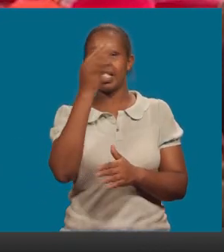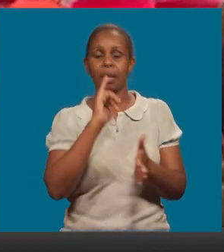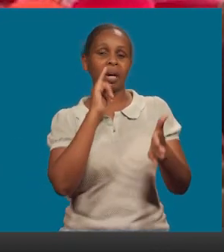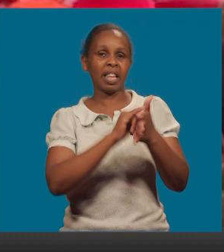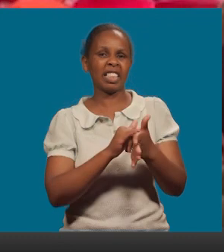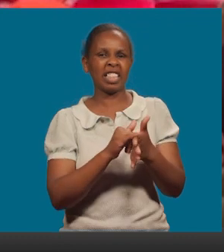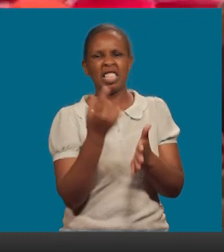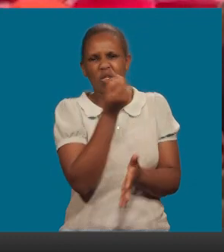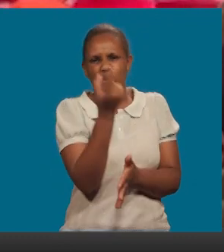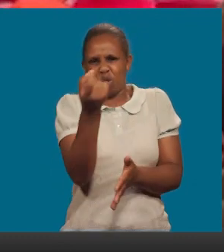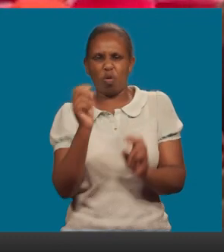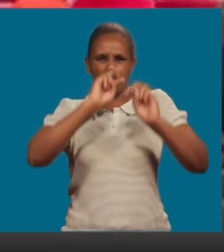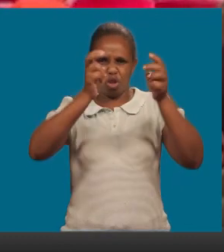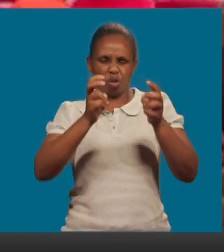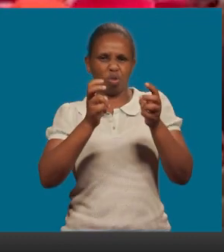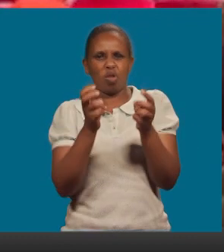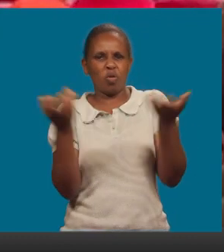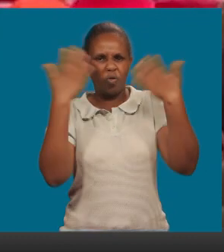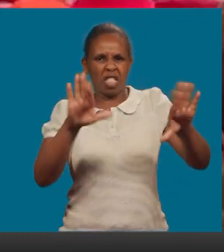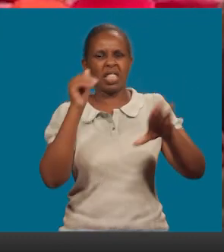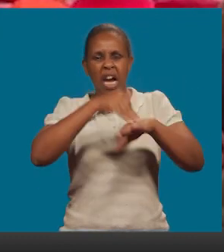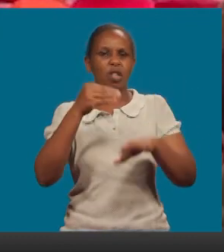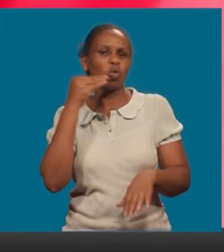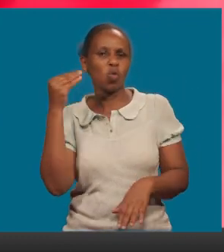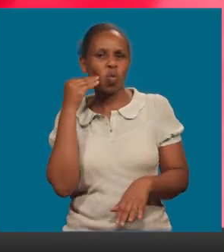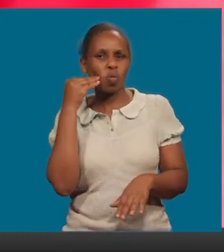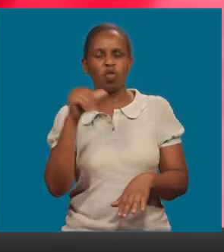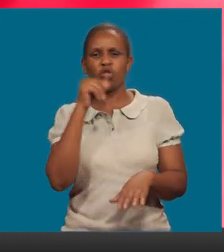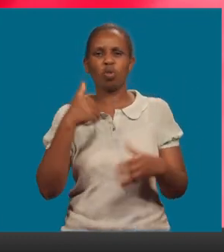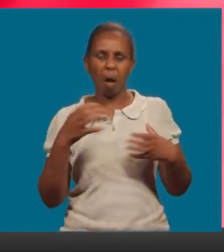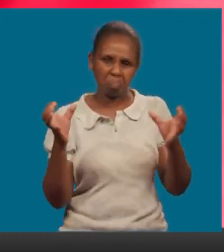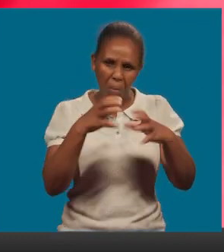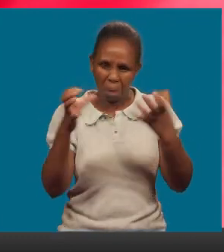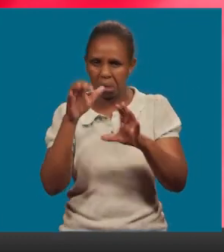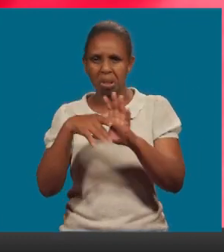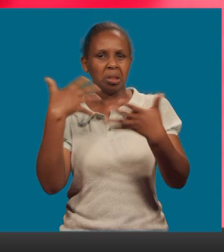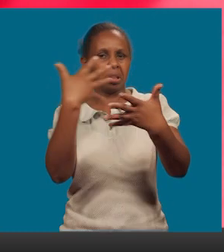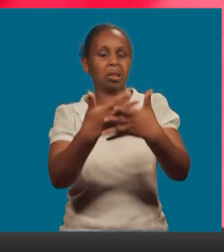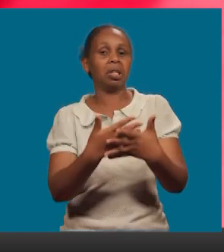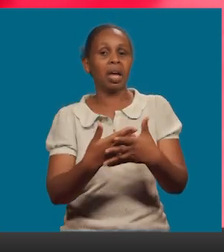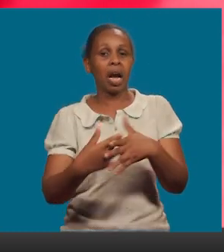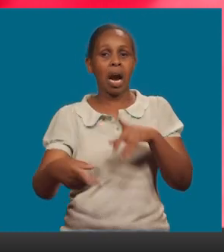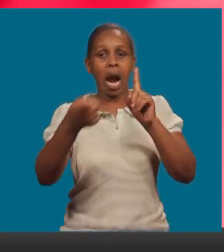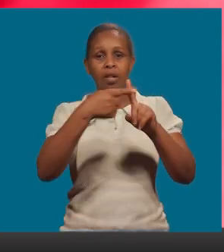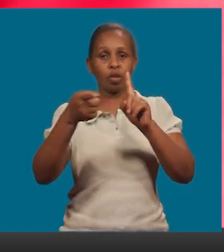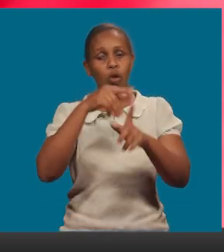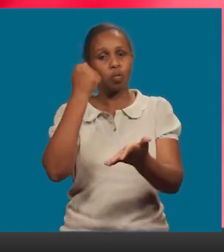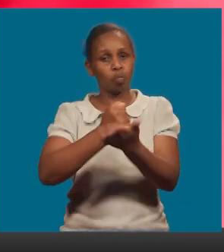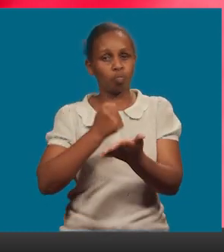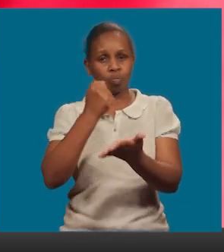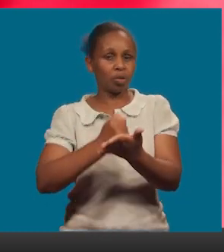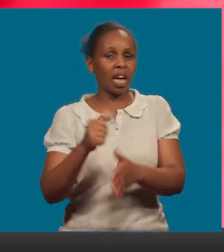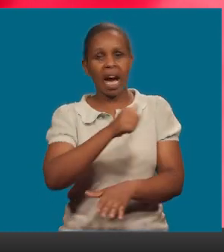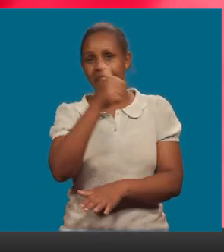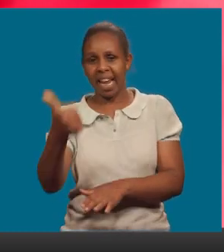yanapaswa kutatuliwa nyumbani ili kupunguza msongamano gerezani. In addition, we are advocating